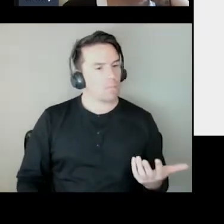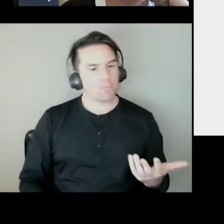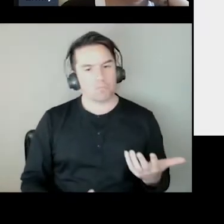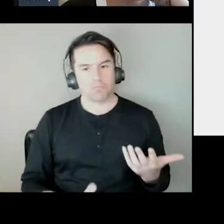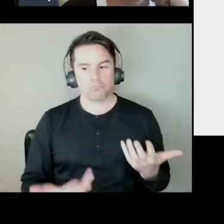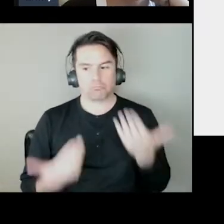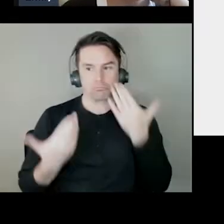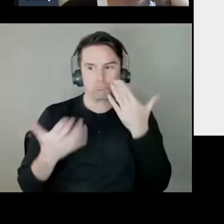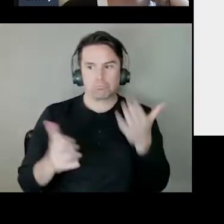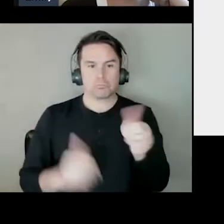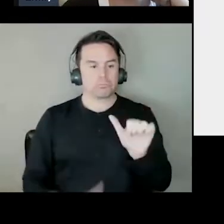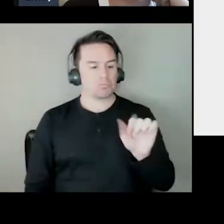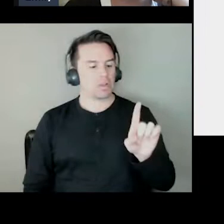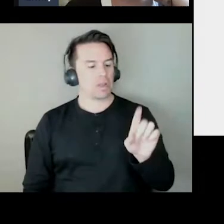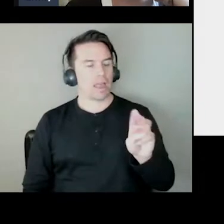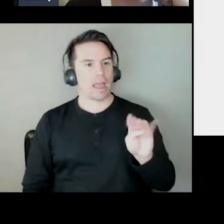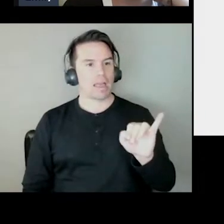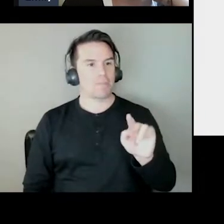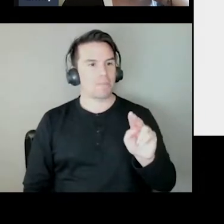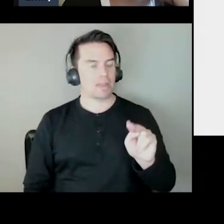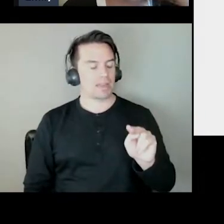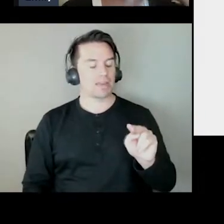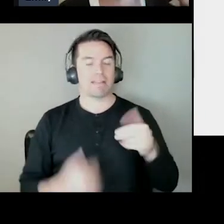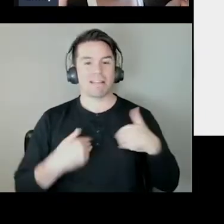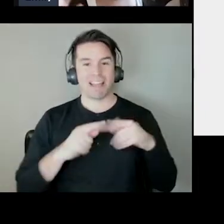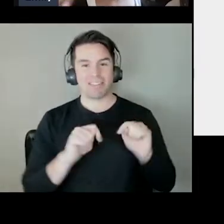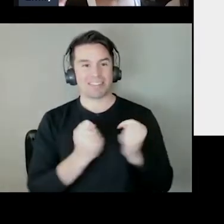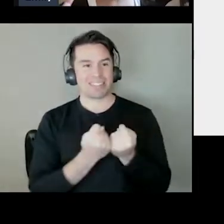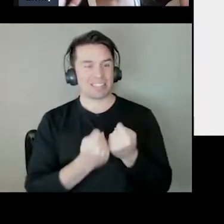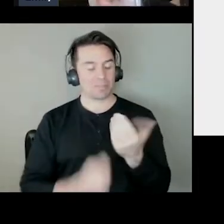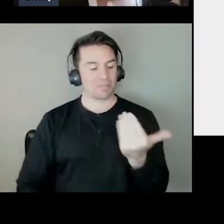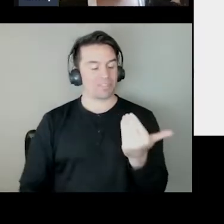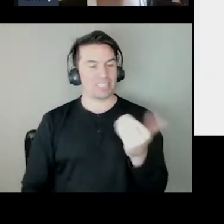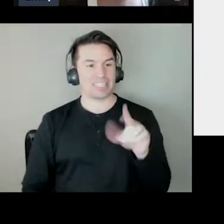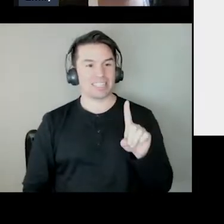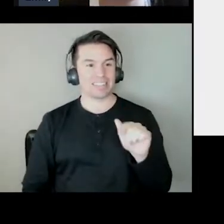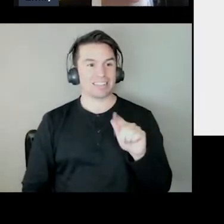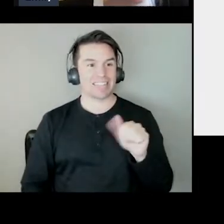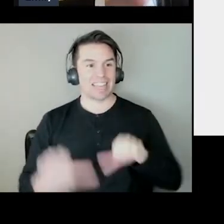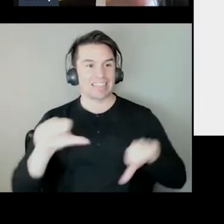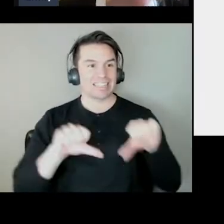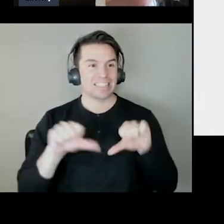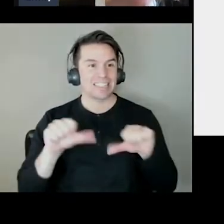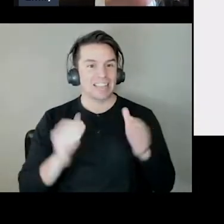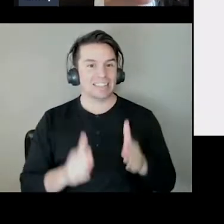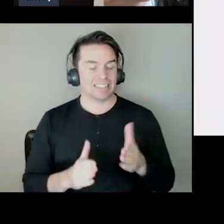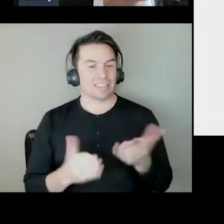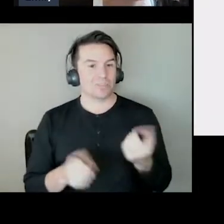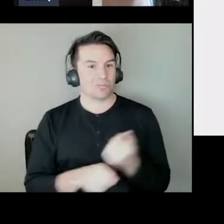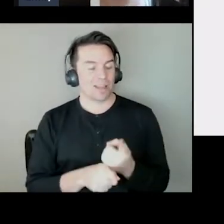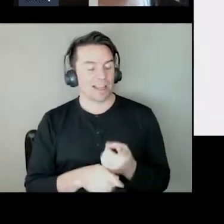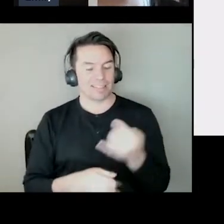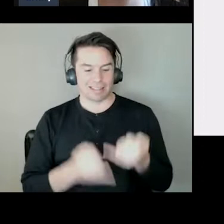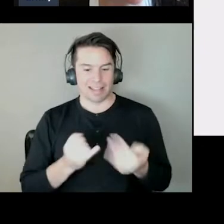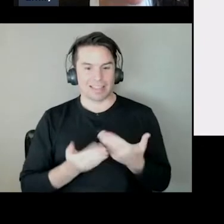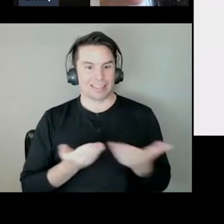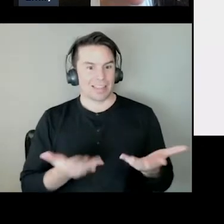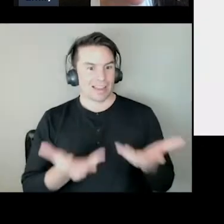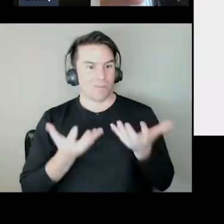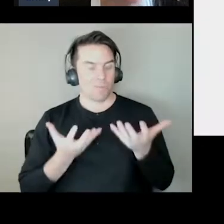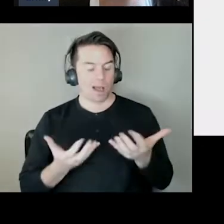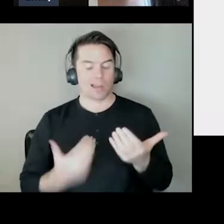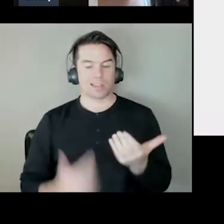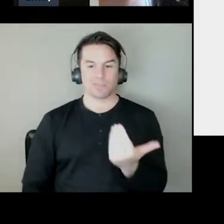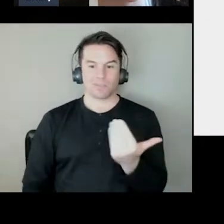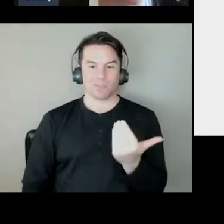admin for a team of like 15 data scientists, right? And like the last thing that I want is for 15 data scientists